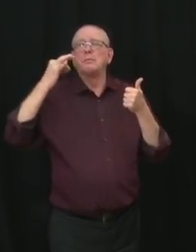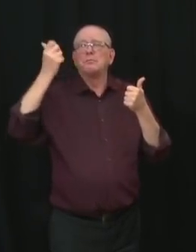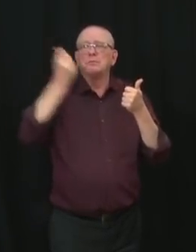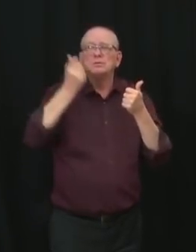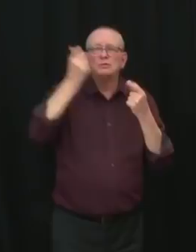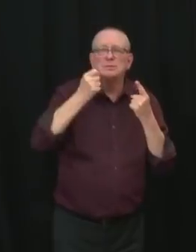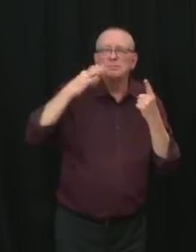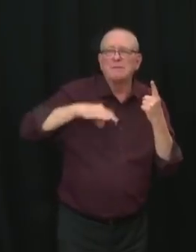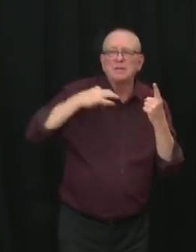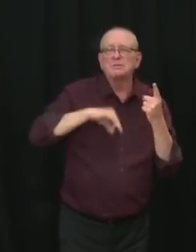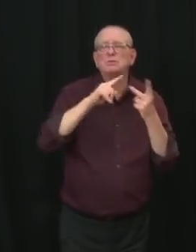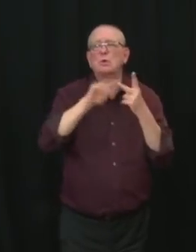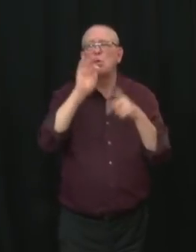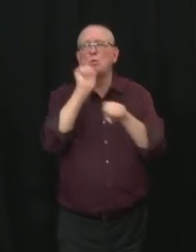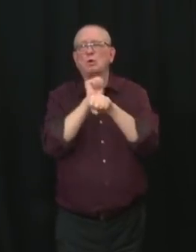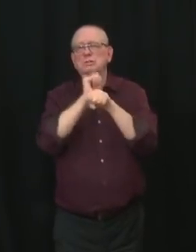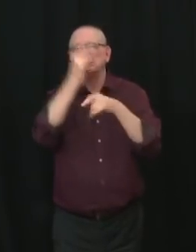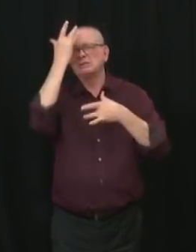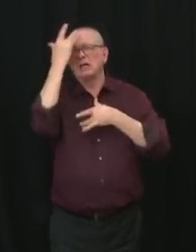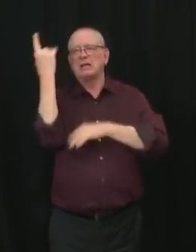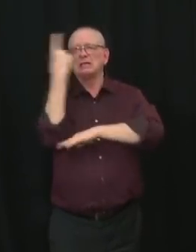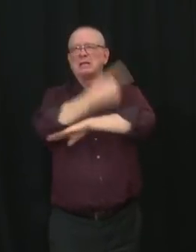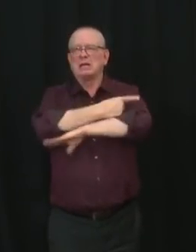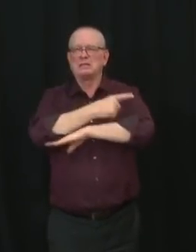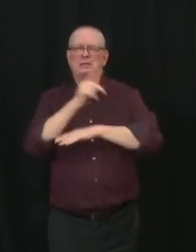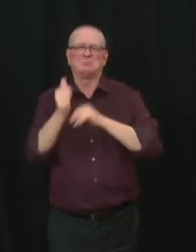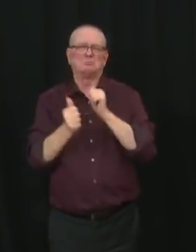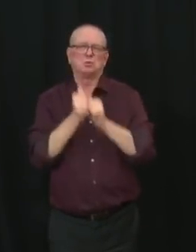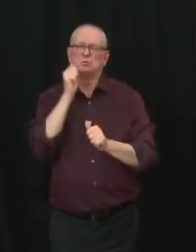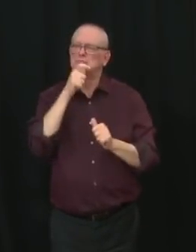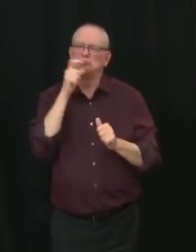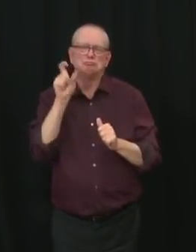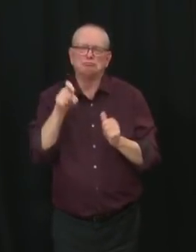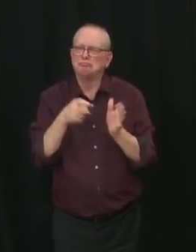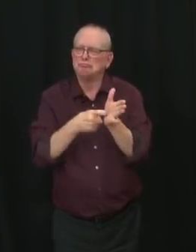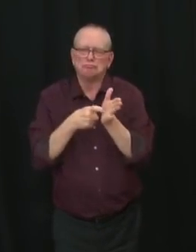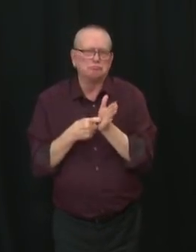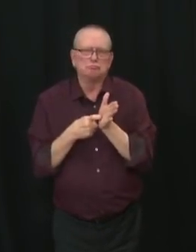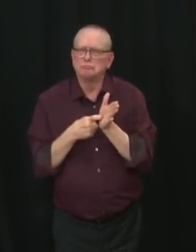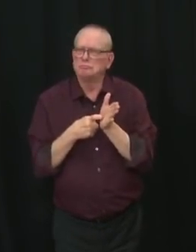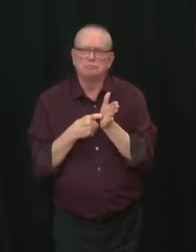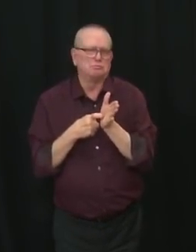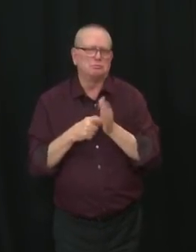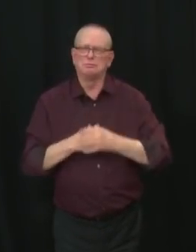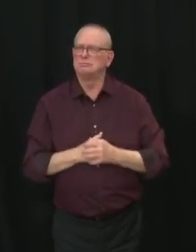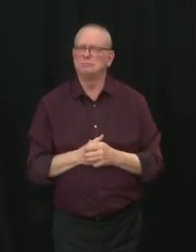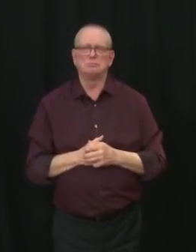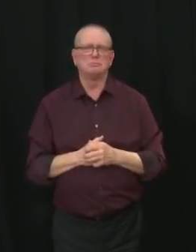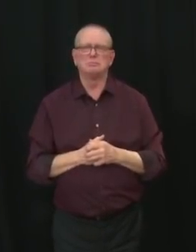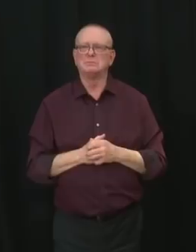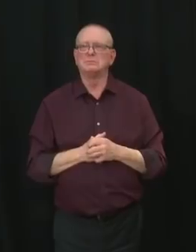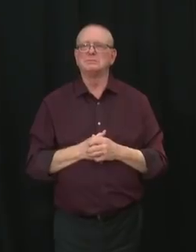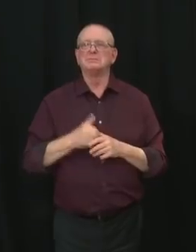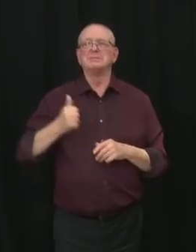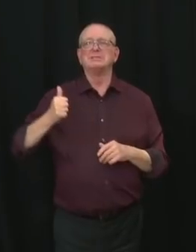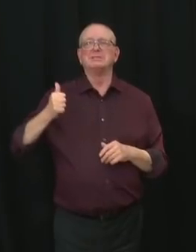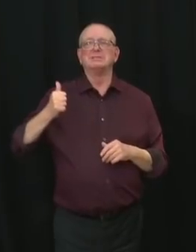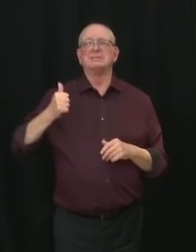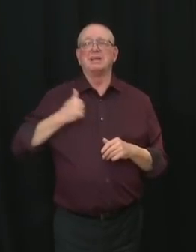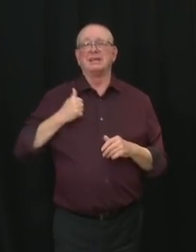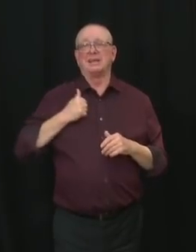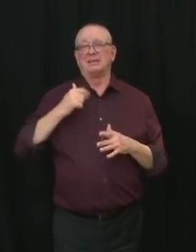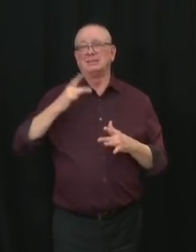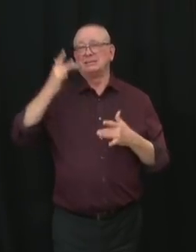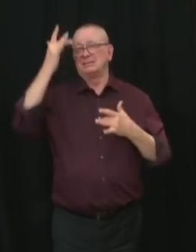do not need one. If you were applying for the Canada Recovery Sick Benefit or the Canada Recovering Caregiving